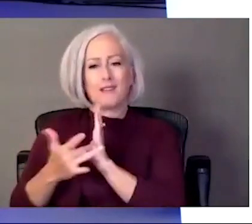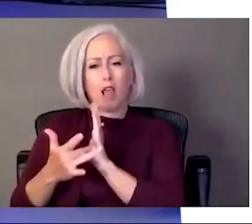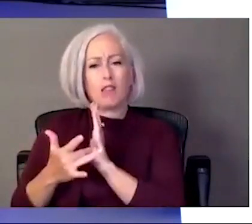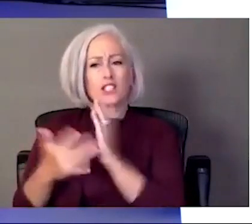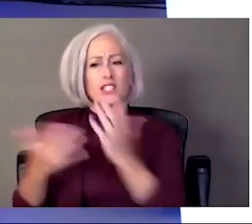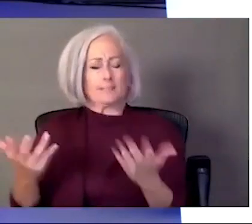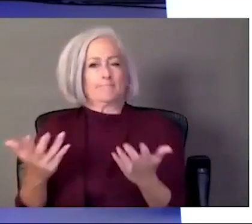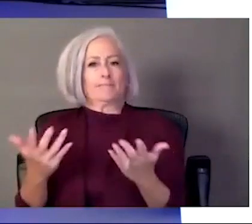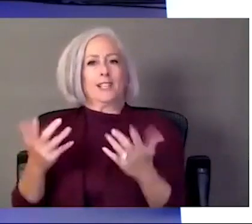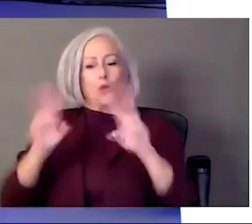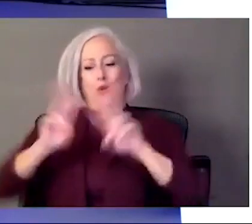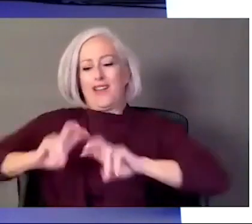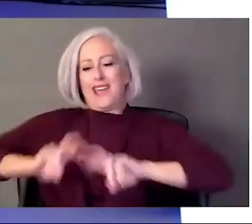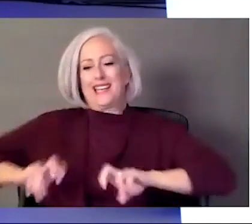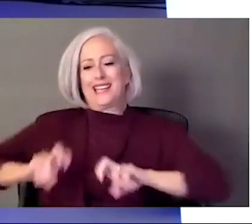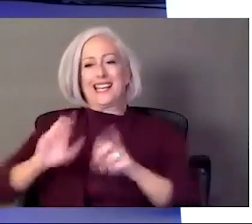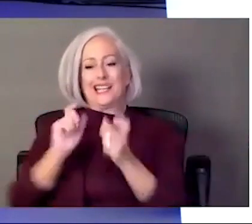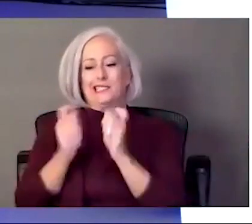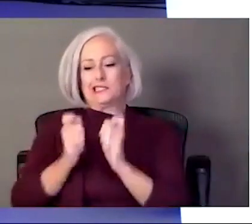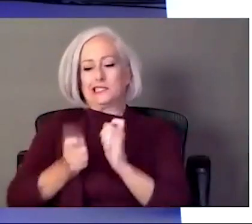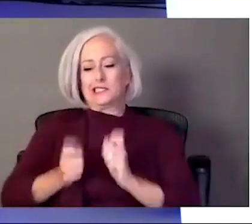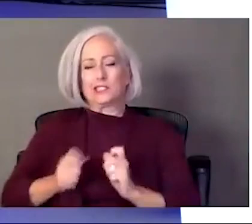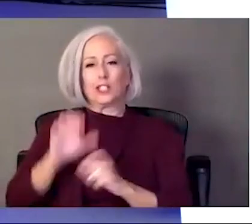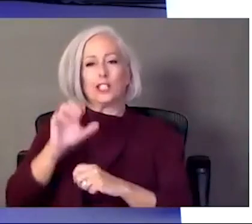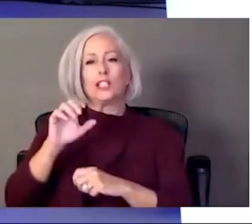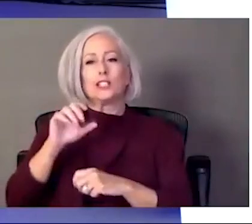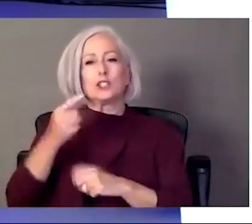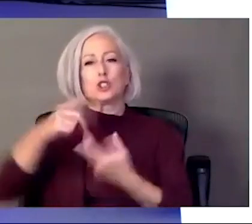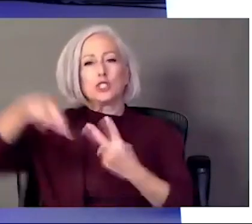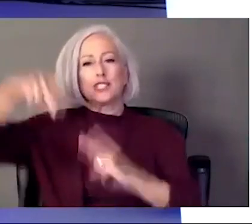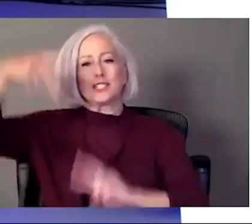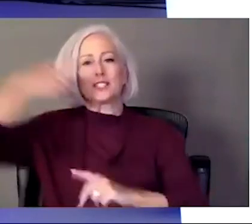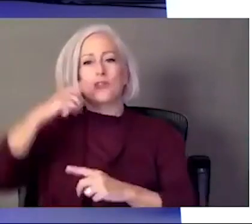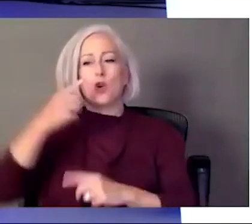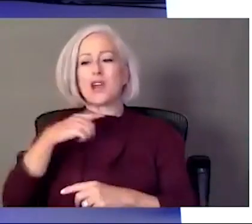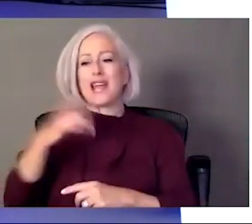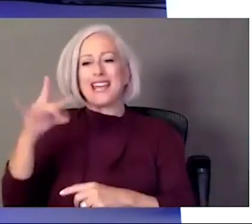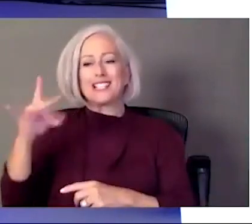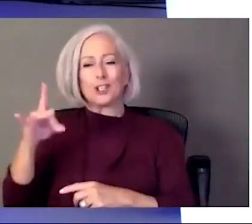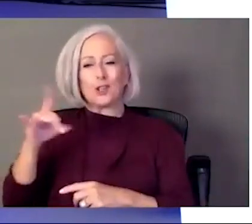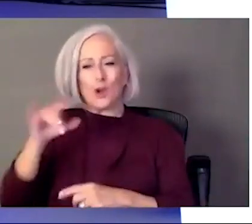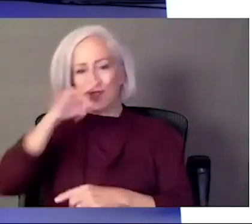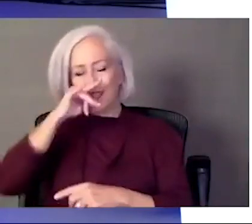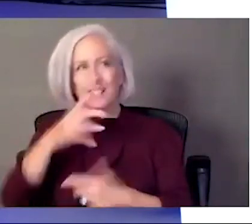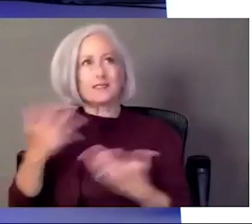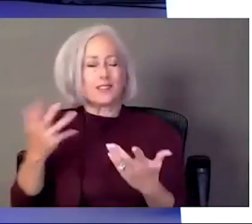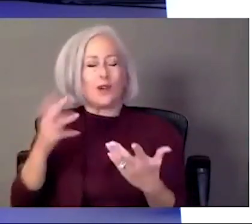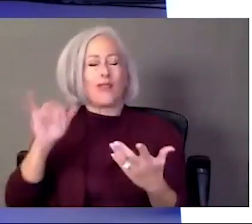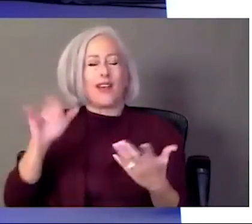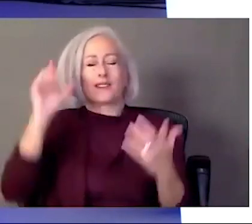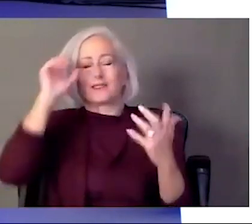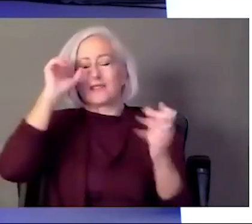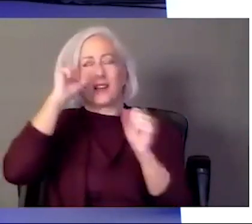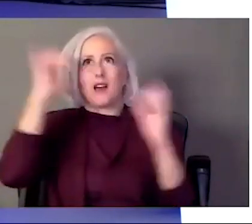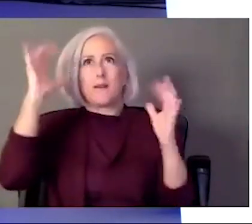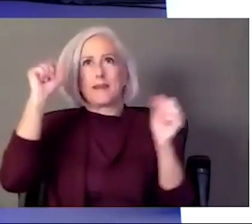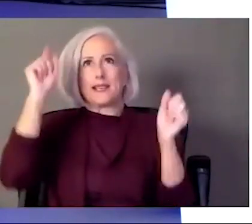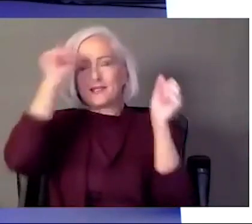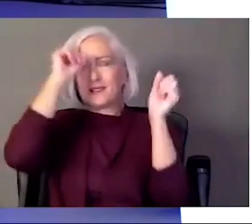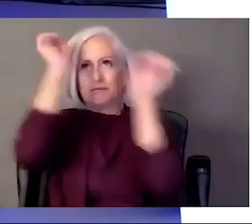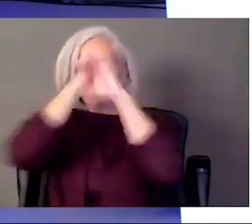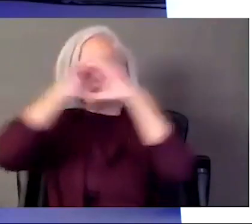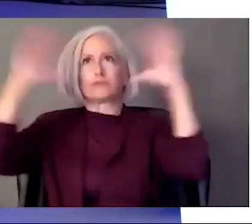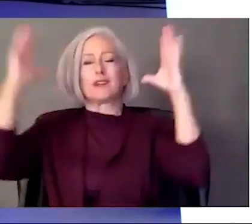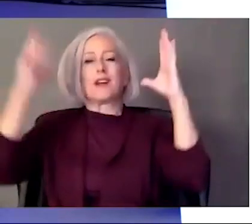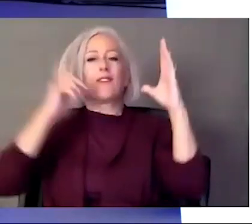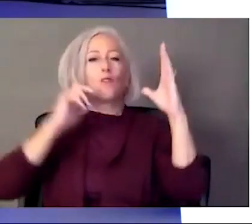the genes of 18-year-olds. I mean, these are amazing concepts that you and I never dreamed of when we went into medicine. You know, Absolutely. Hawkeye's cutting